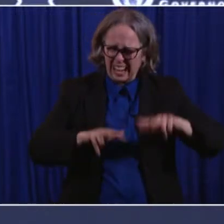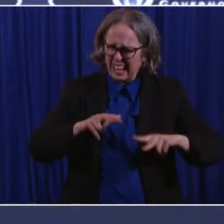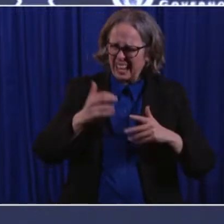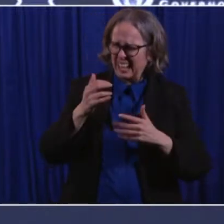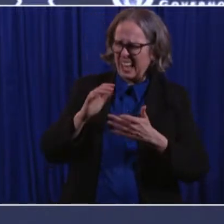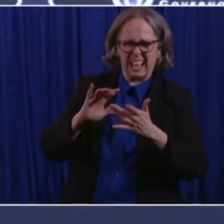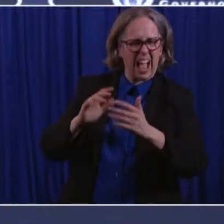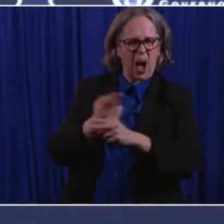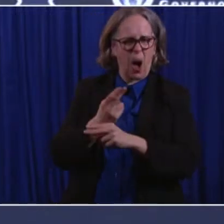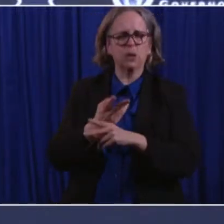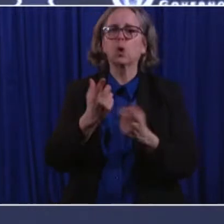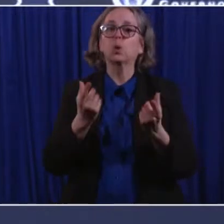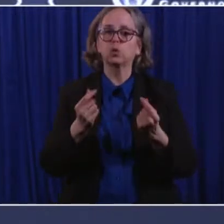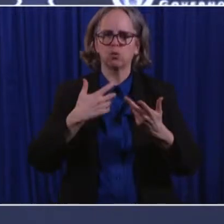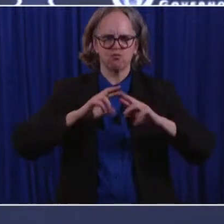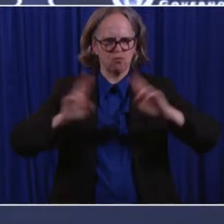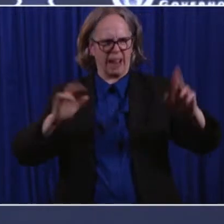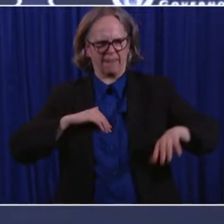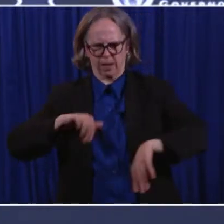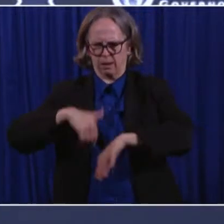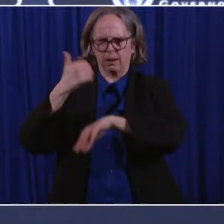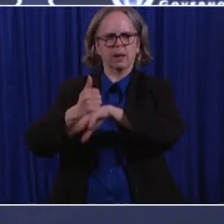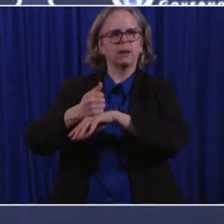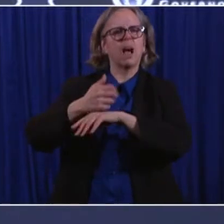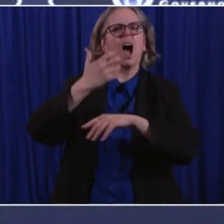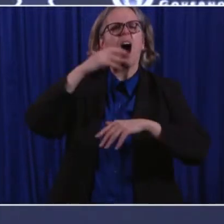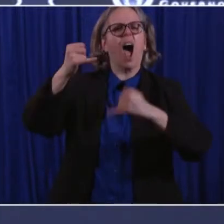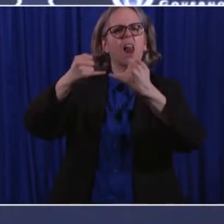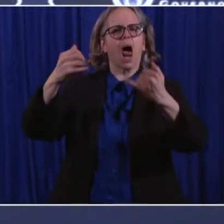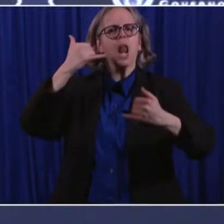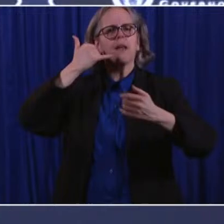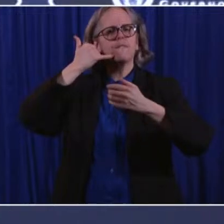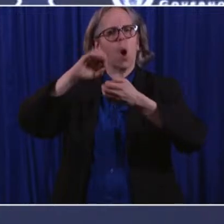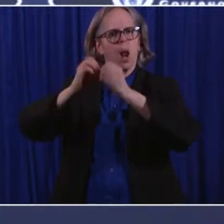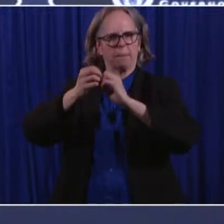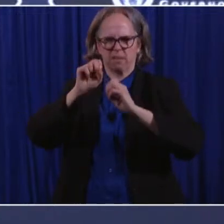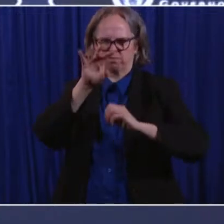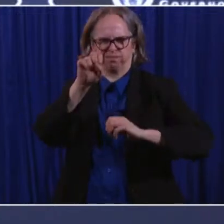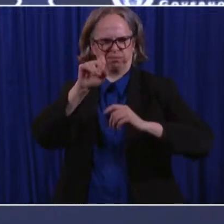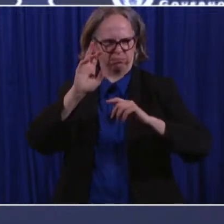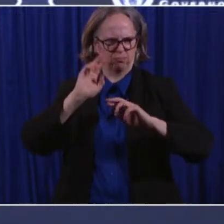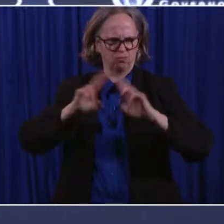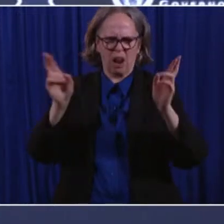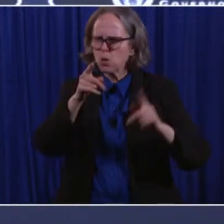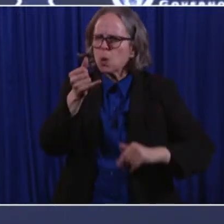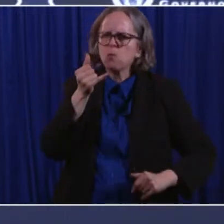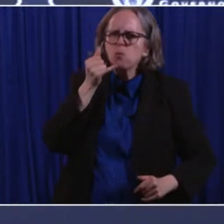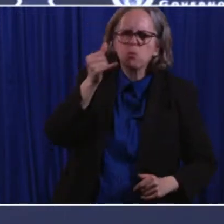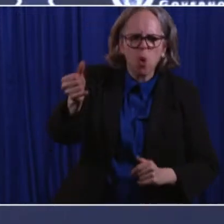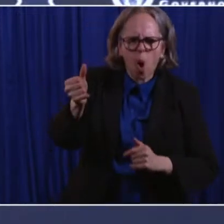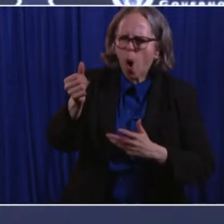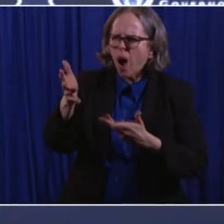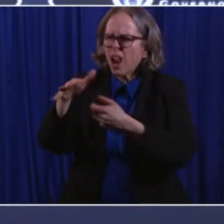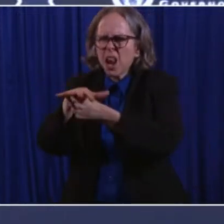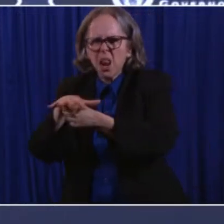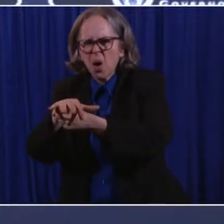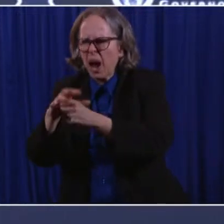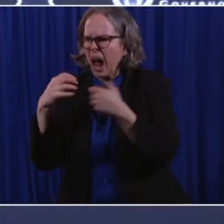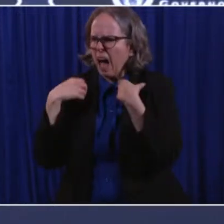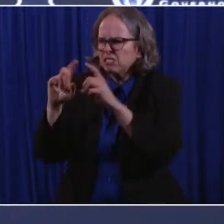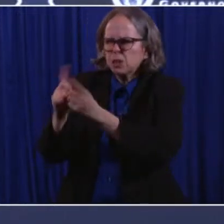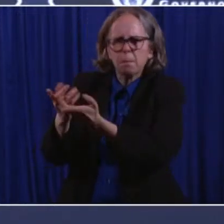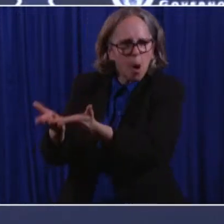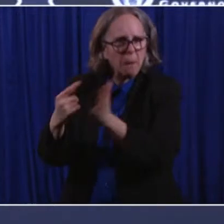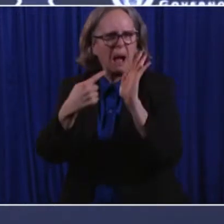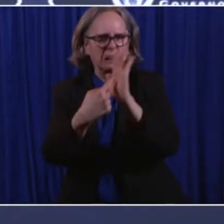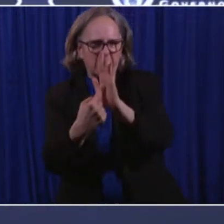hotline. Same hotline, more people there. And we encourage people to call either their local health department. Many health departments are